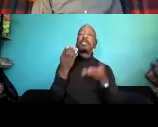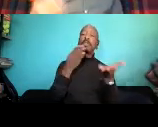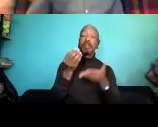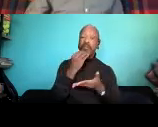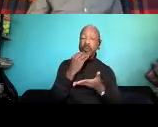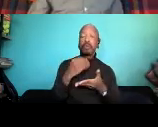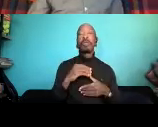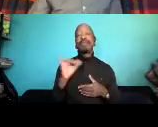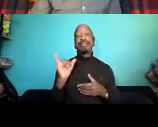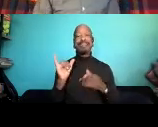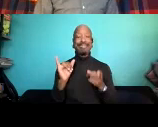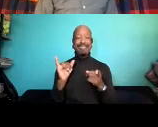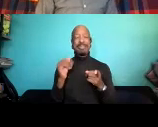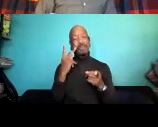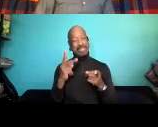like the